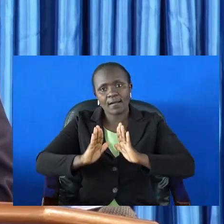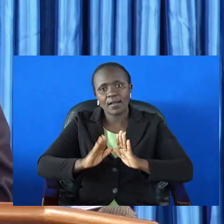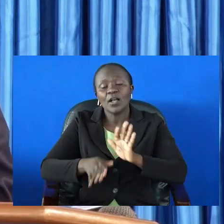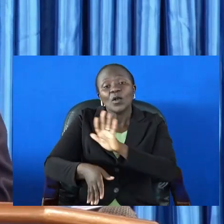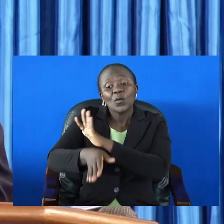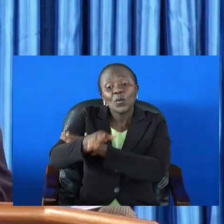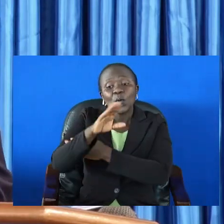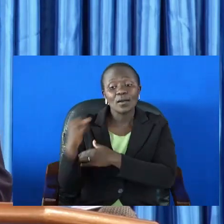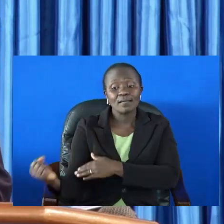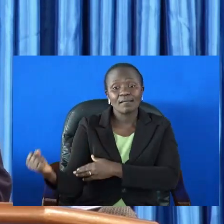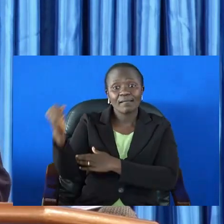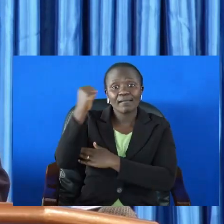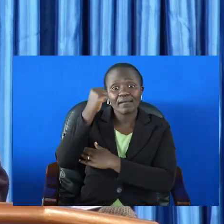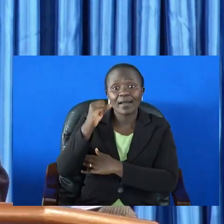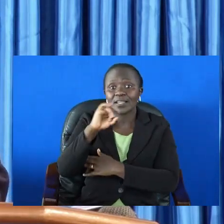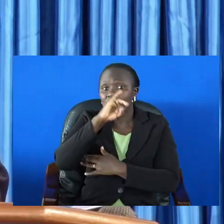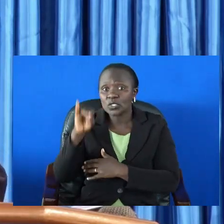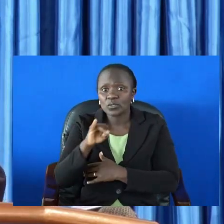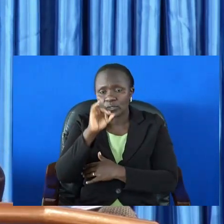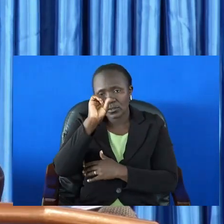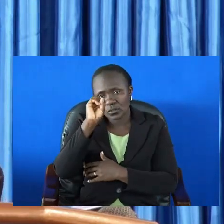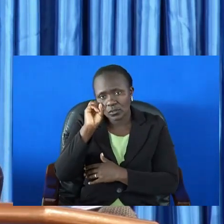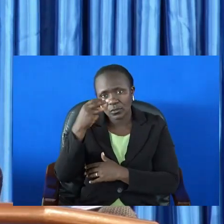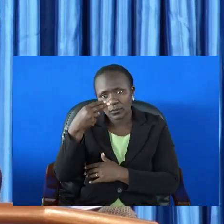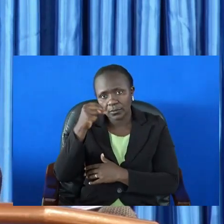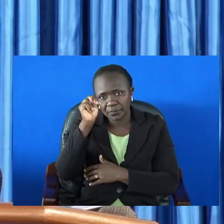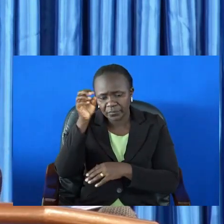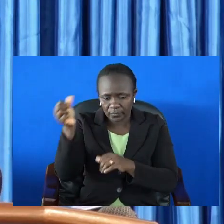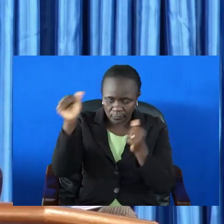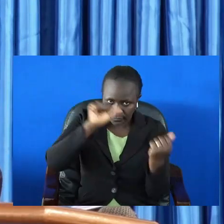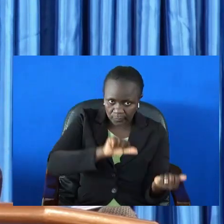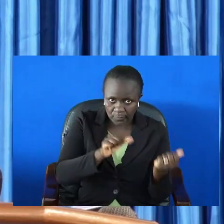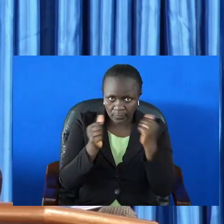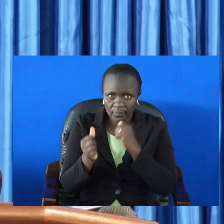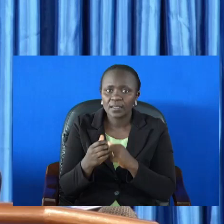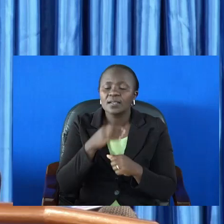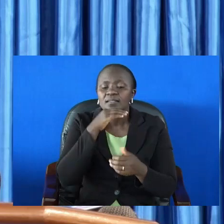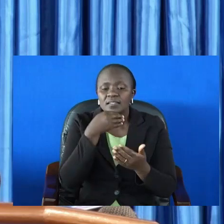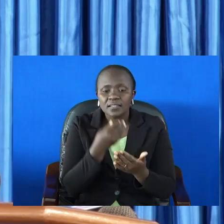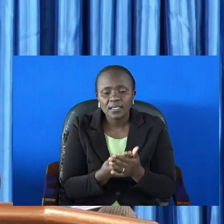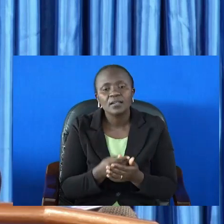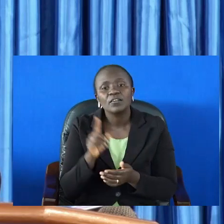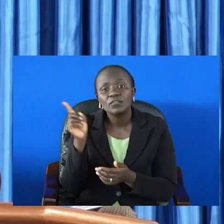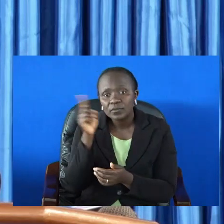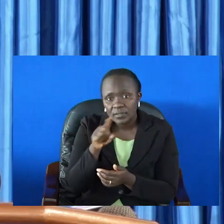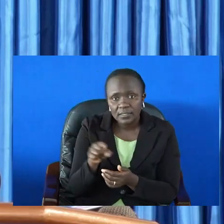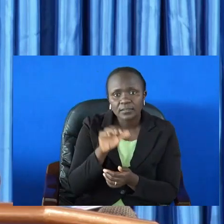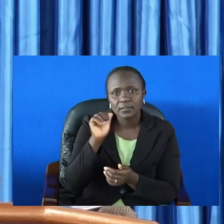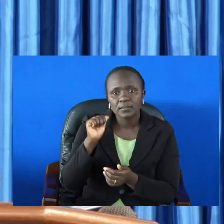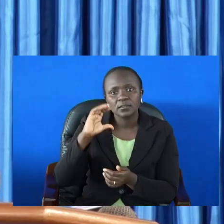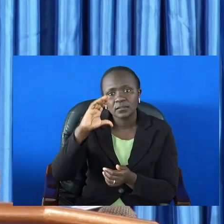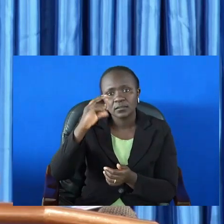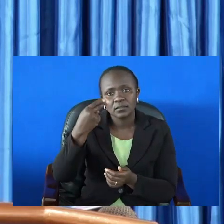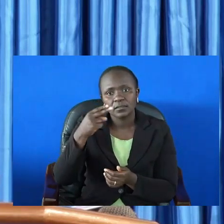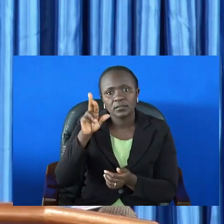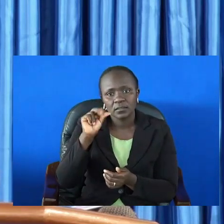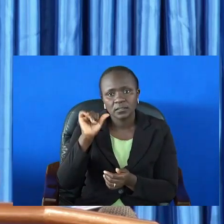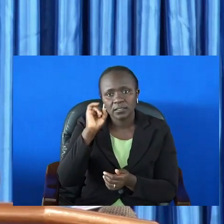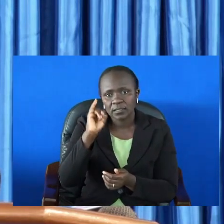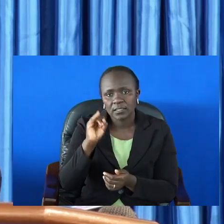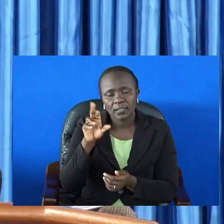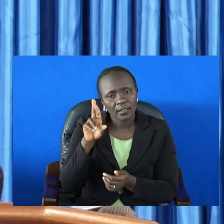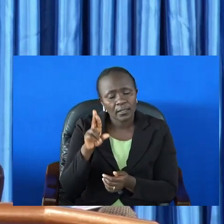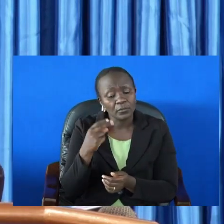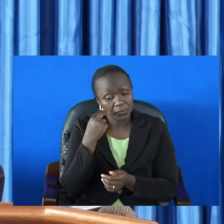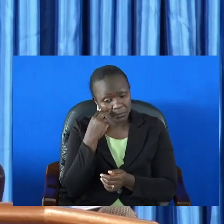God raised John the Baptist. John the Baptist was the son of Zechariah and Elizabeth, whom we saw